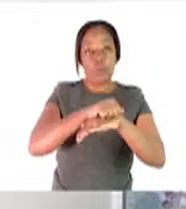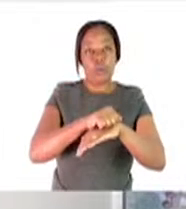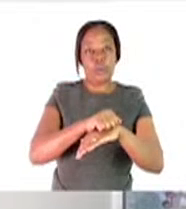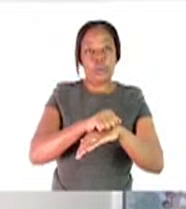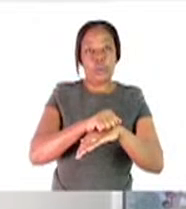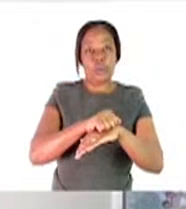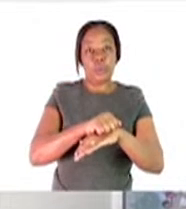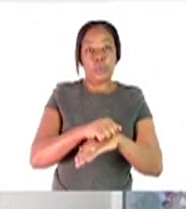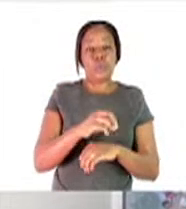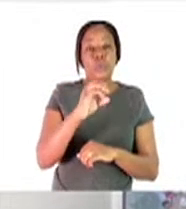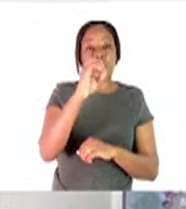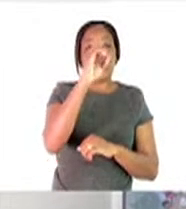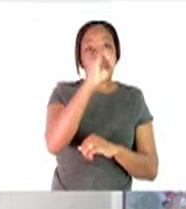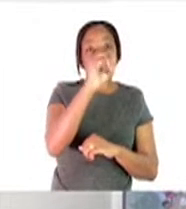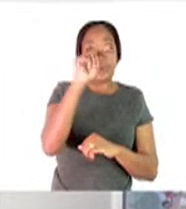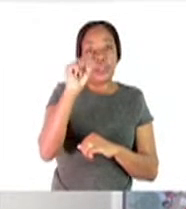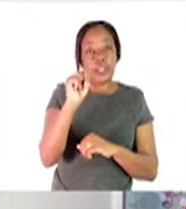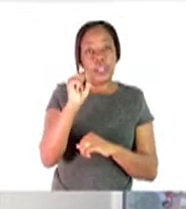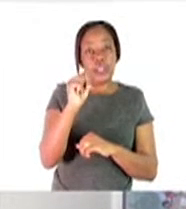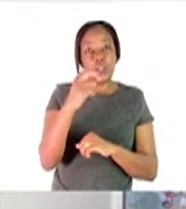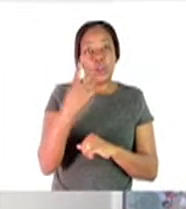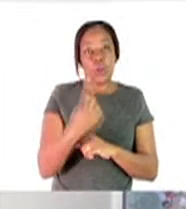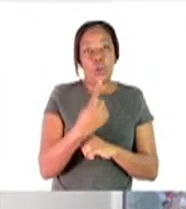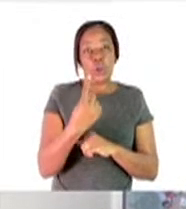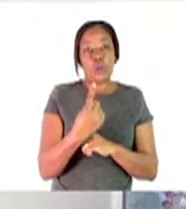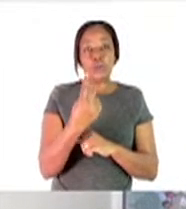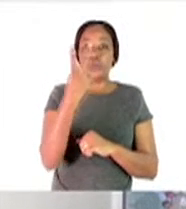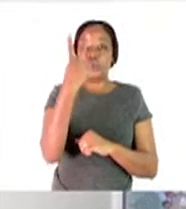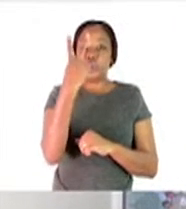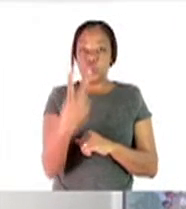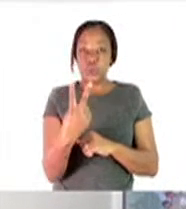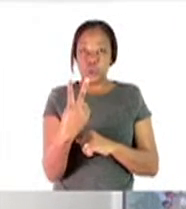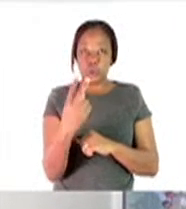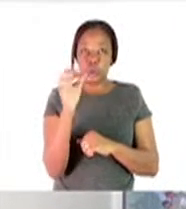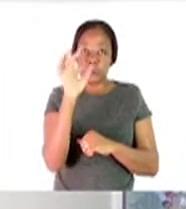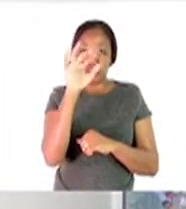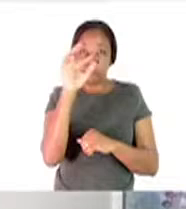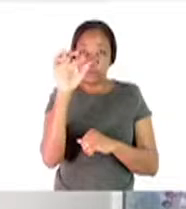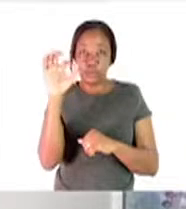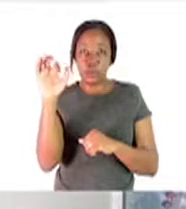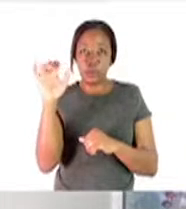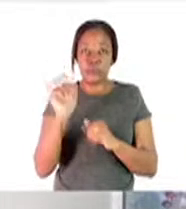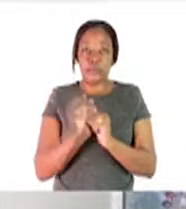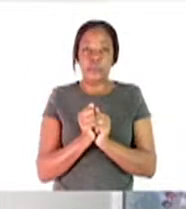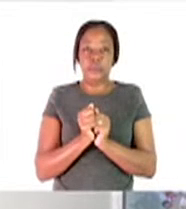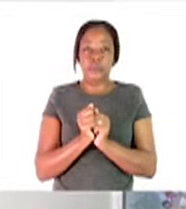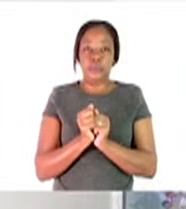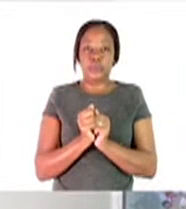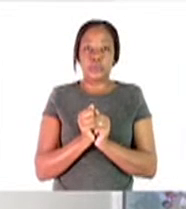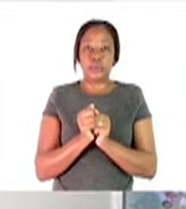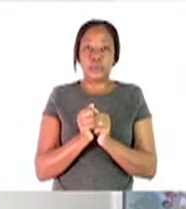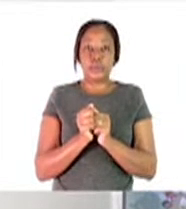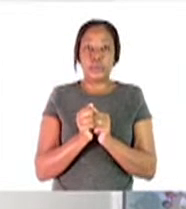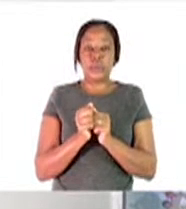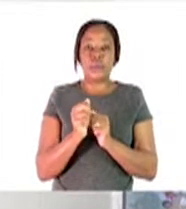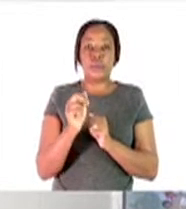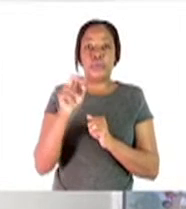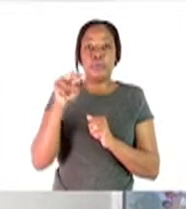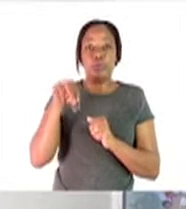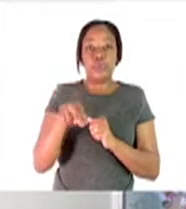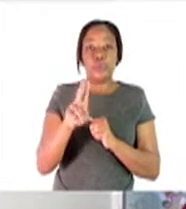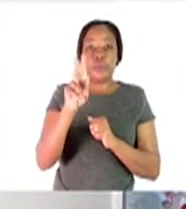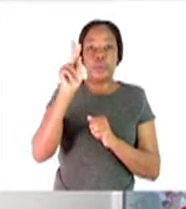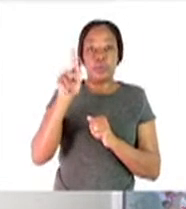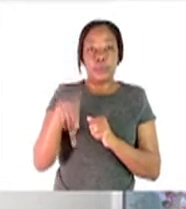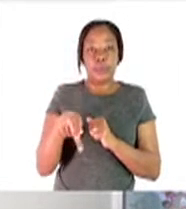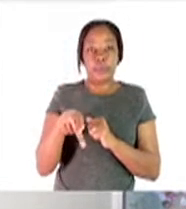It's having only 2 letters, the O and the N. What other words can I come up with? Up. It's also having only